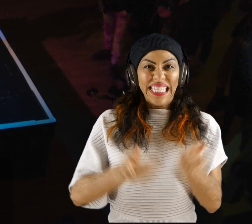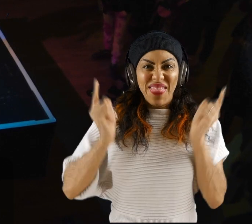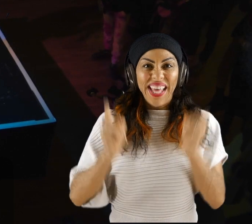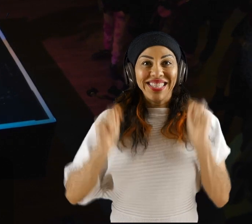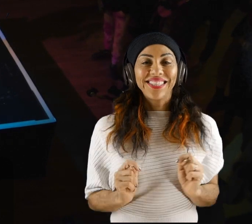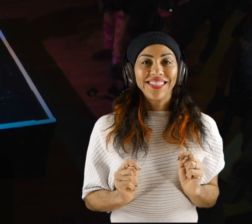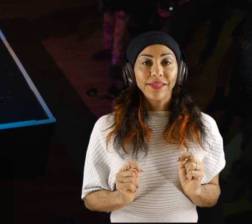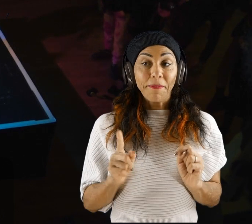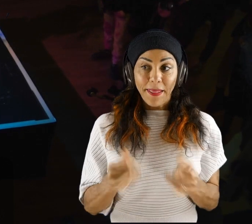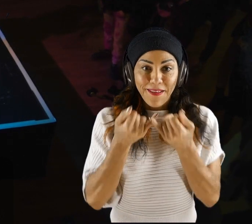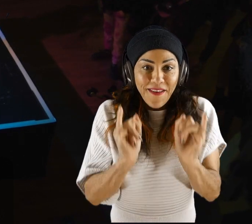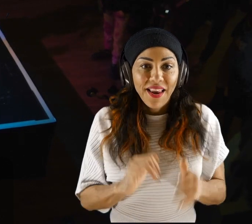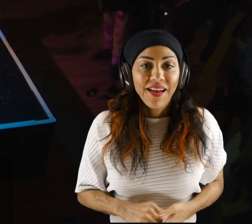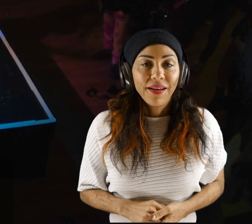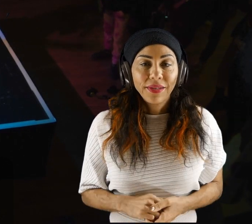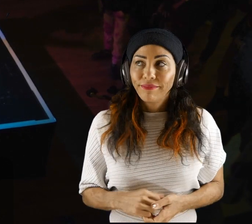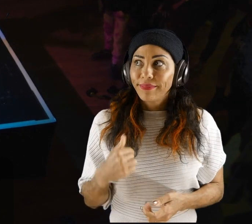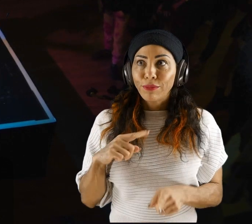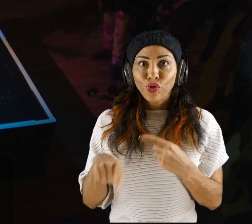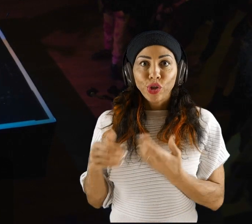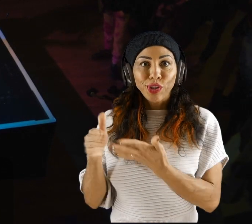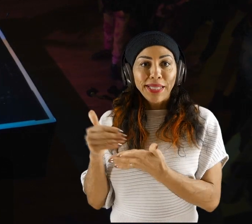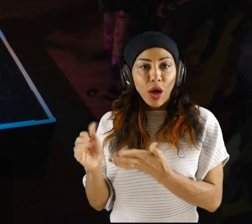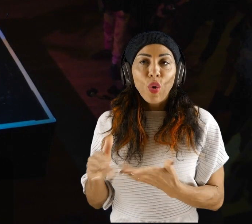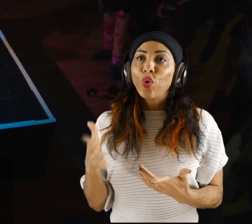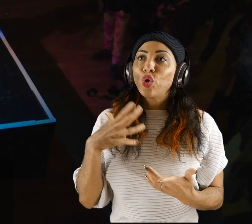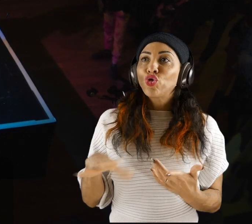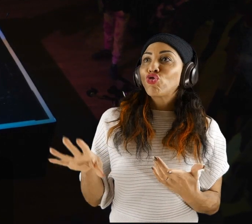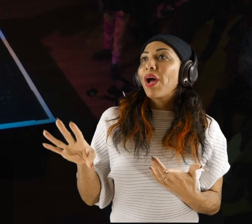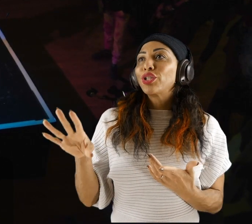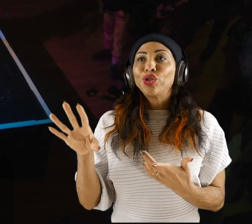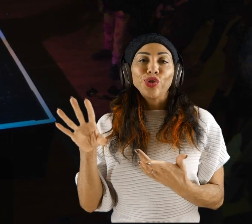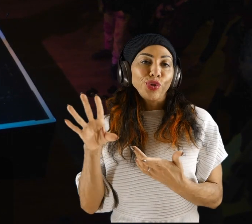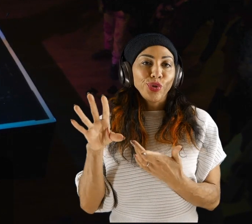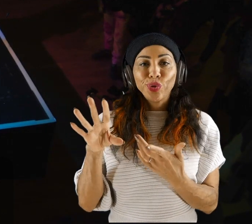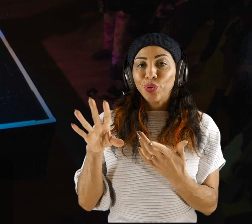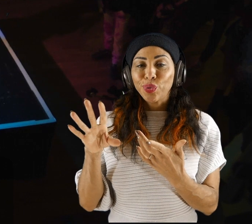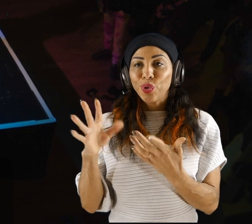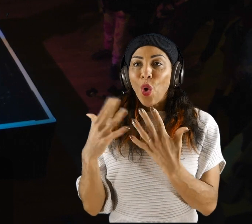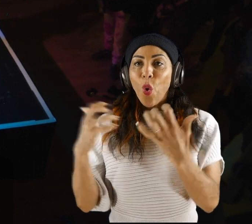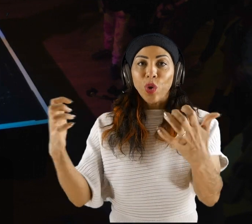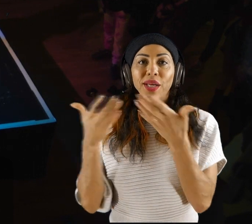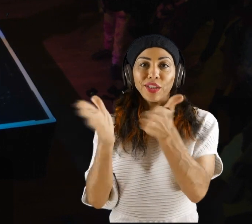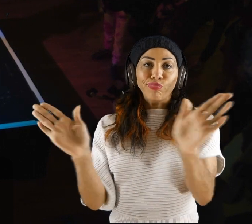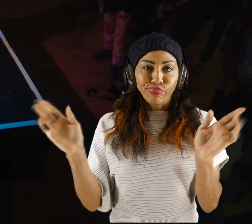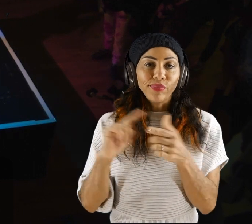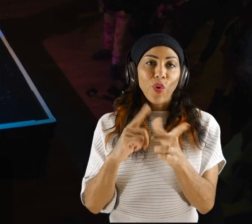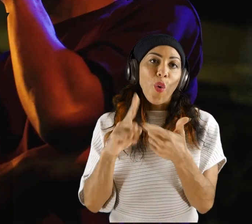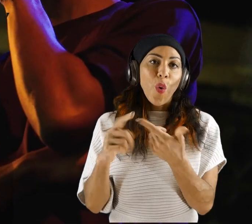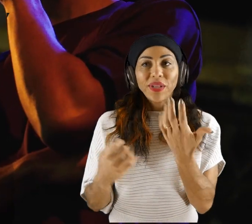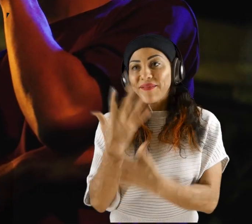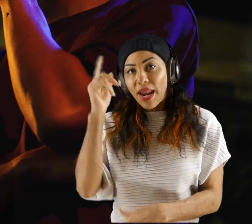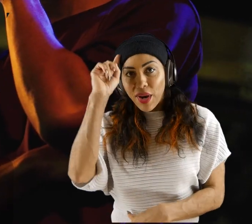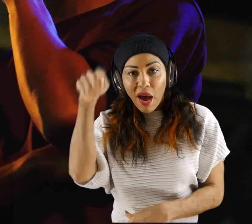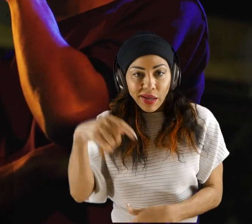That's a failure. If you're trying to sell something or you're trying to get it to a broader audience or develop ideas out of it. But